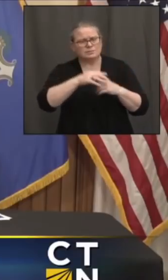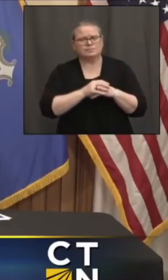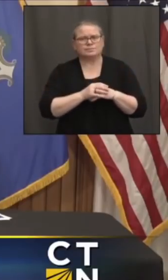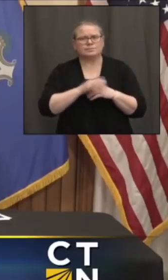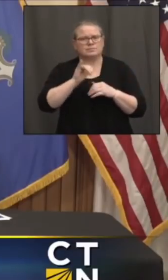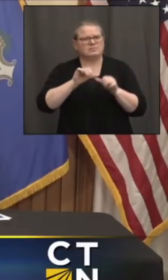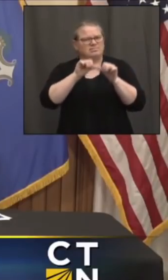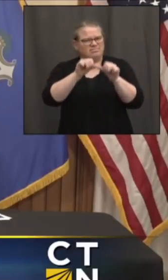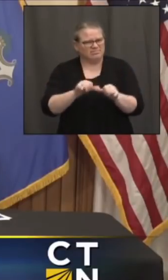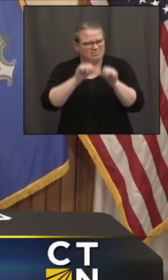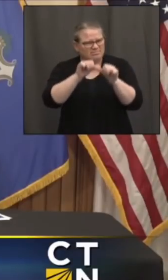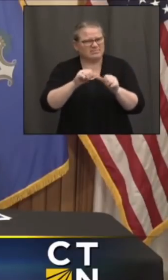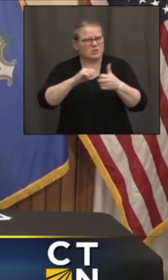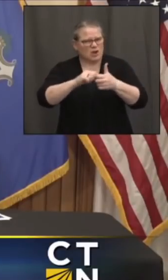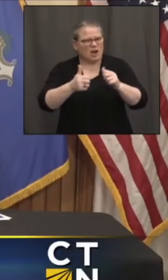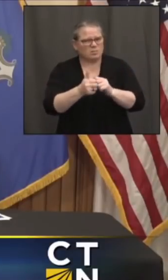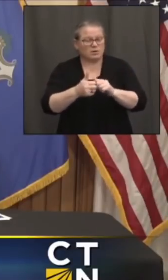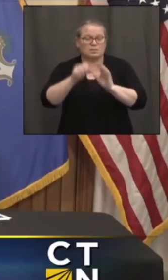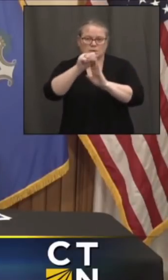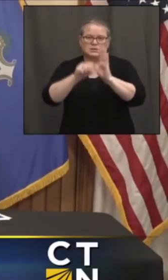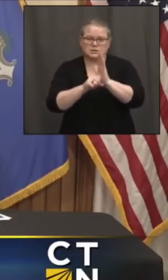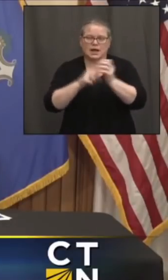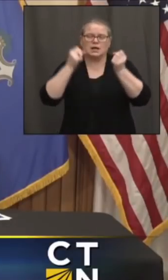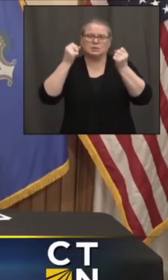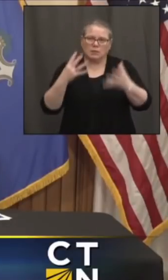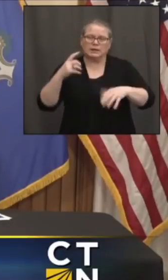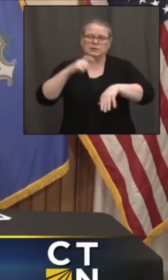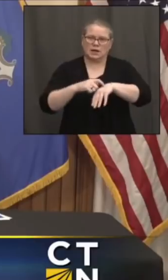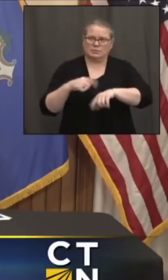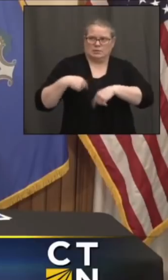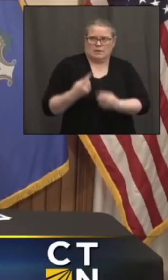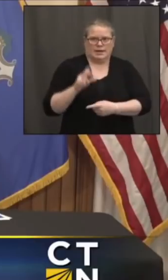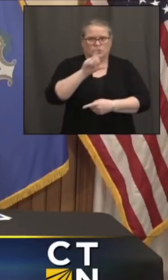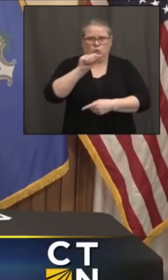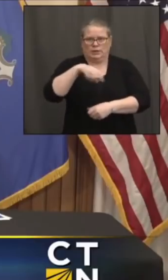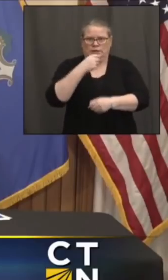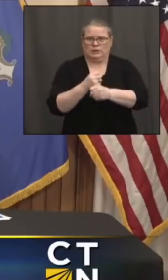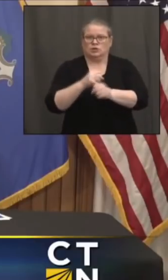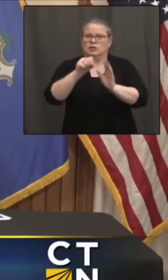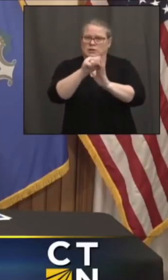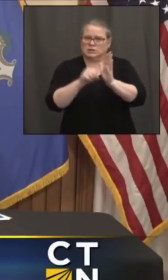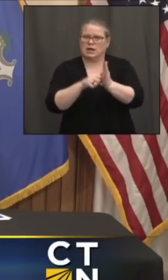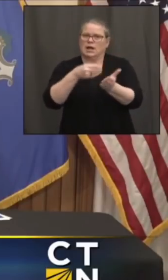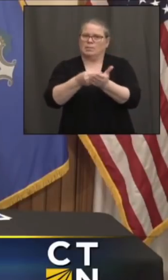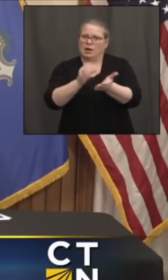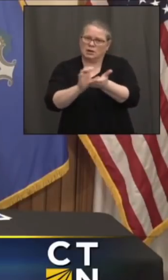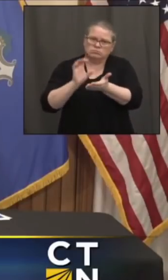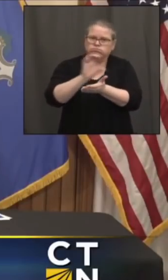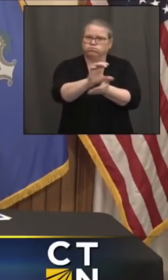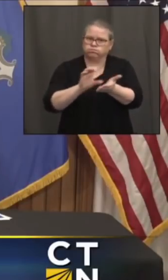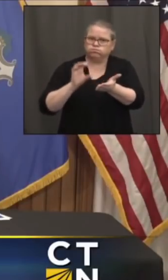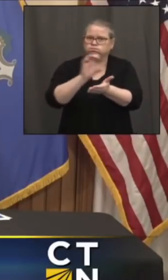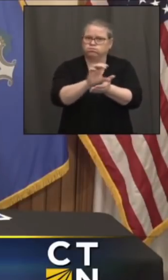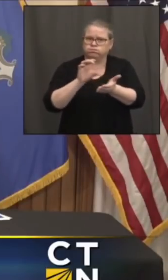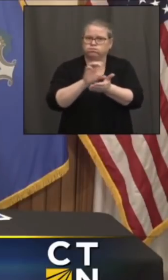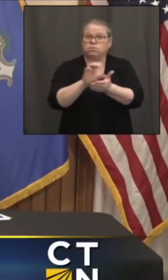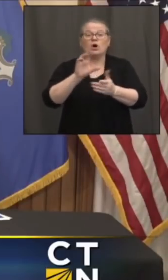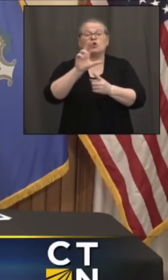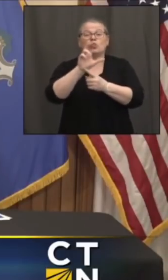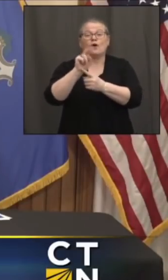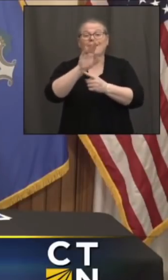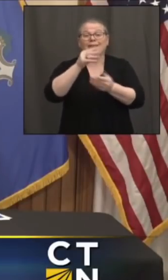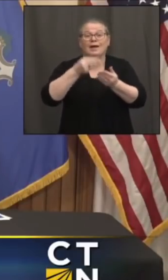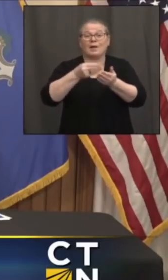they've been bailed out multiple times in the last 20 years. What are your long-term plans for Yukon Health